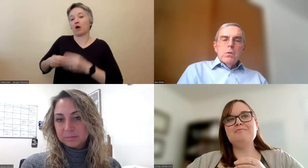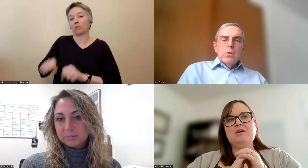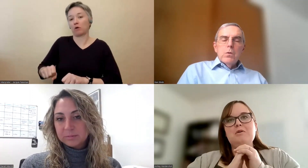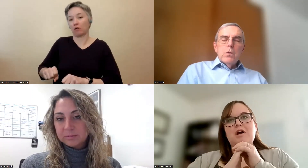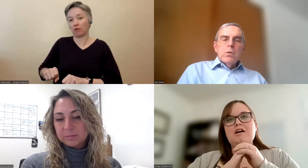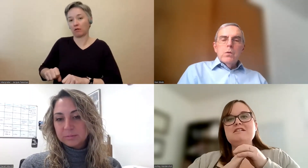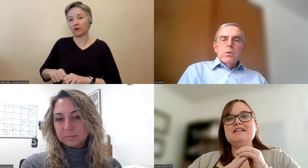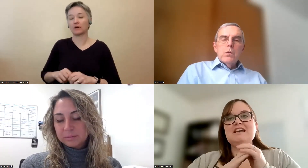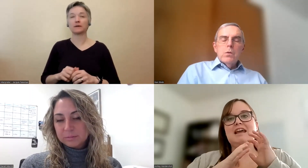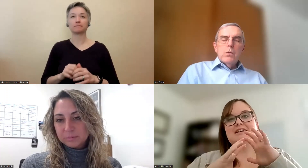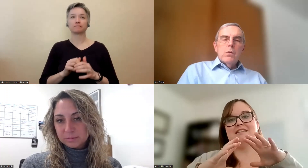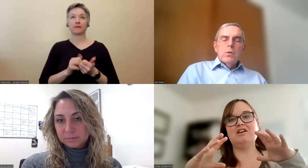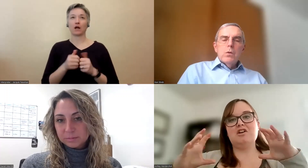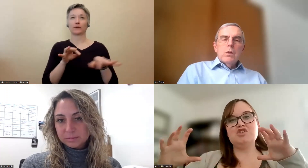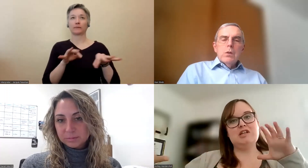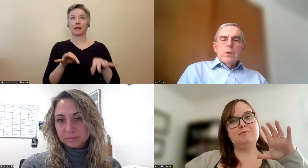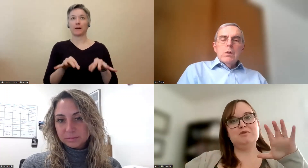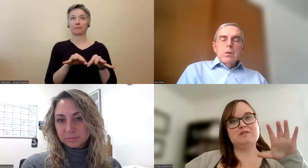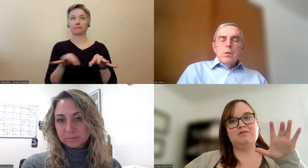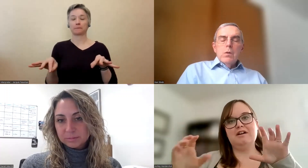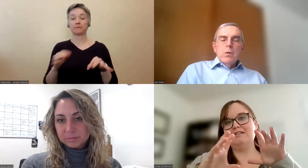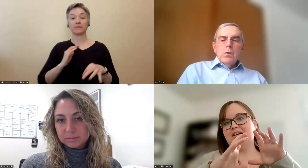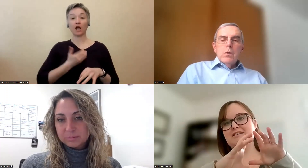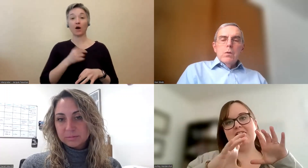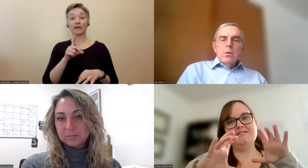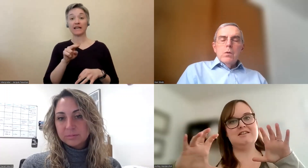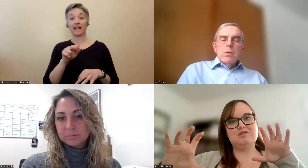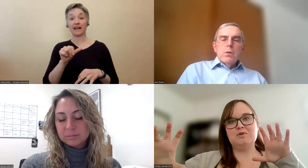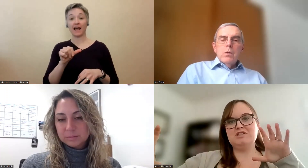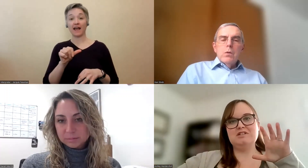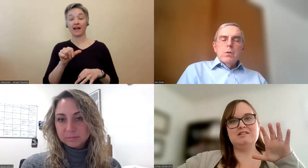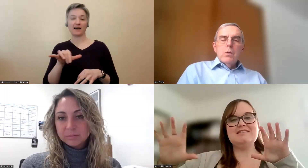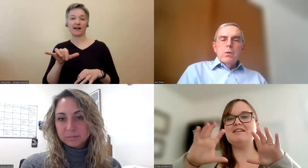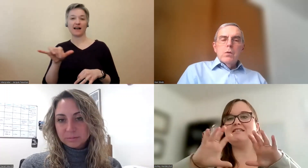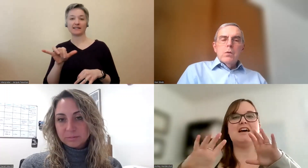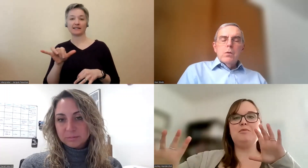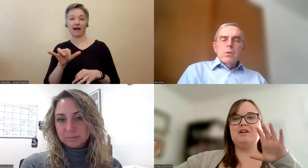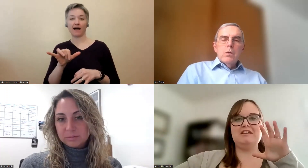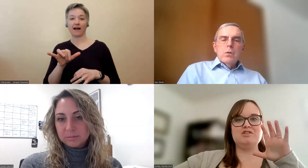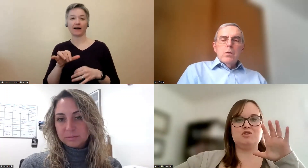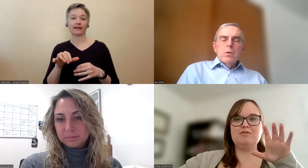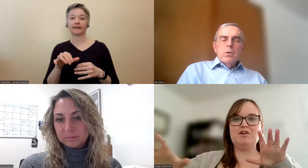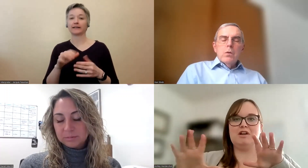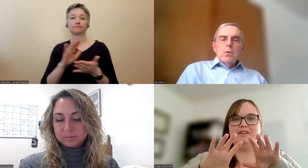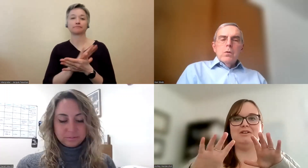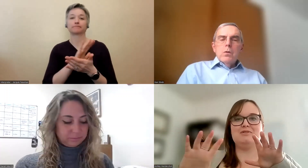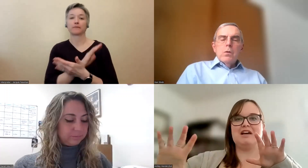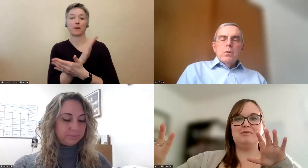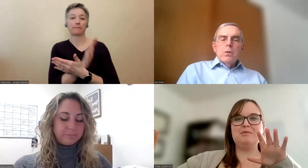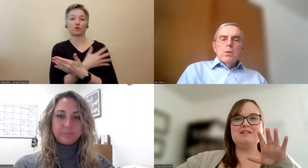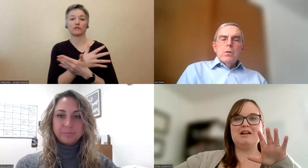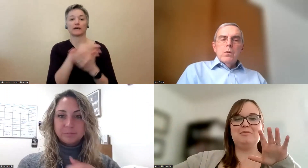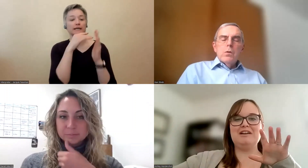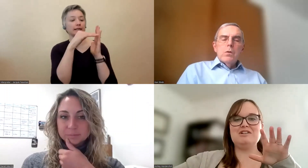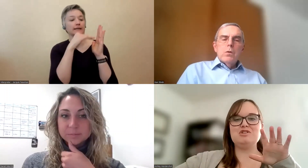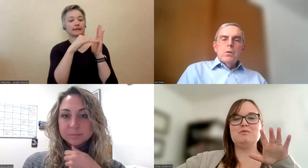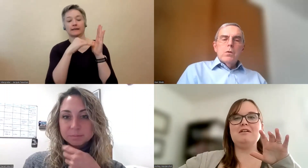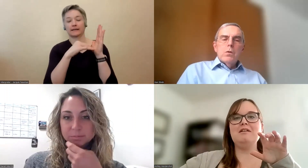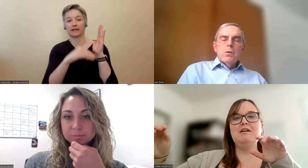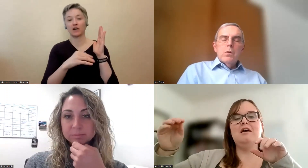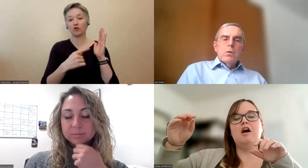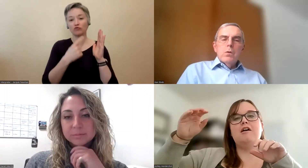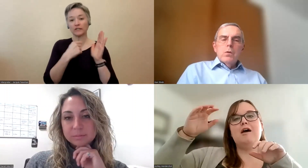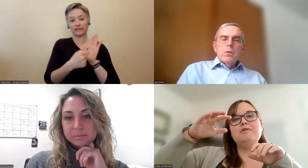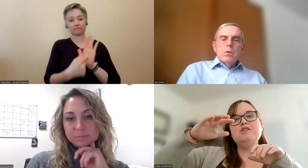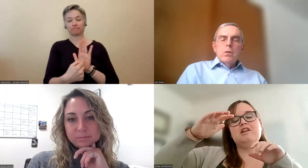is our DNA is like our sheet music, right? Like it tells us how to play the instrument for anyone that knows how to play an